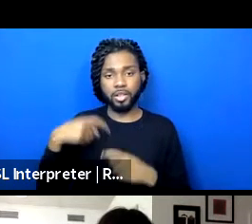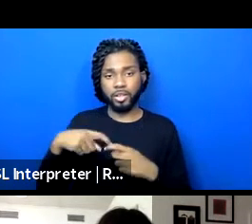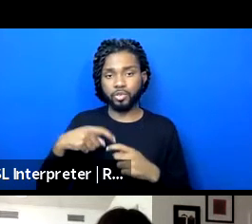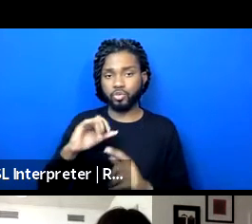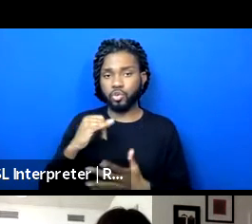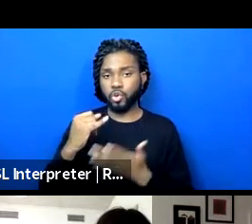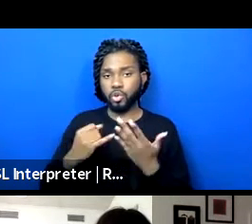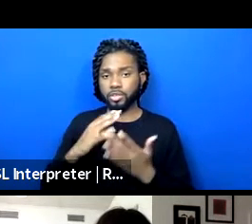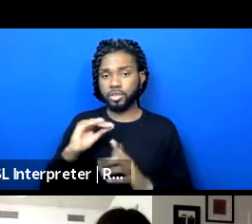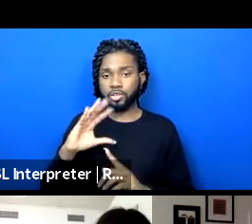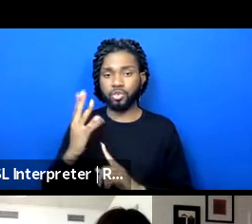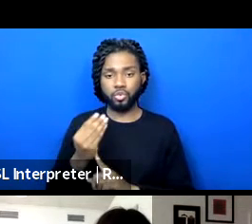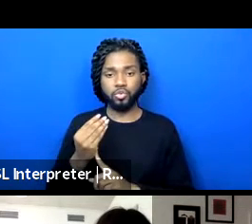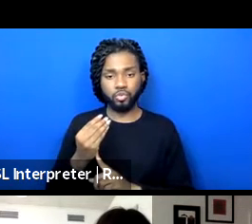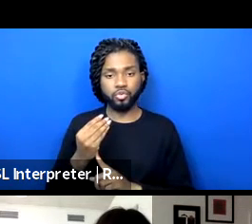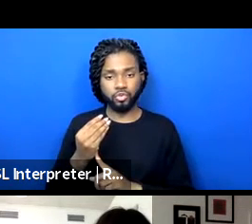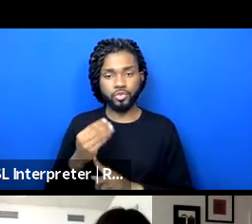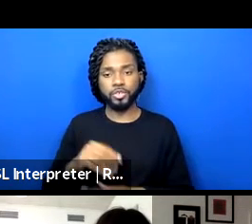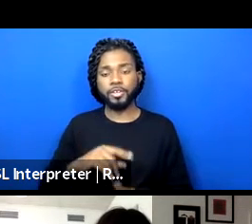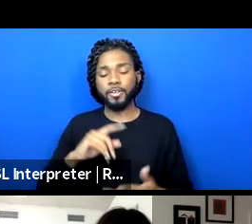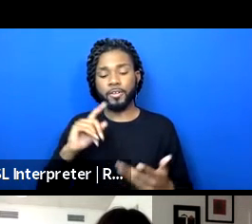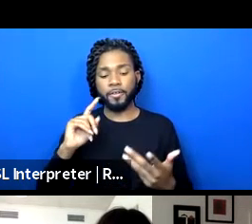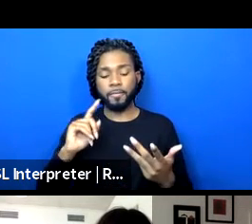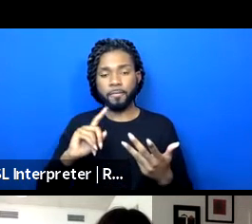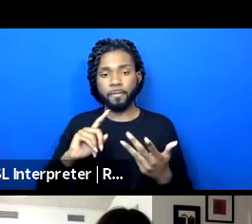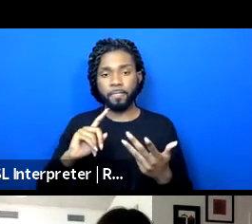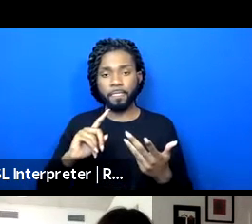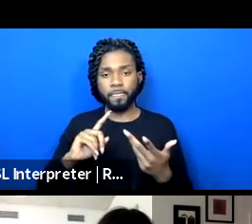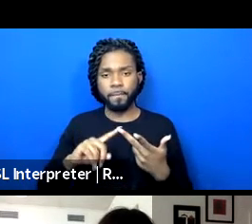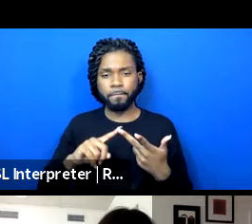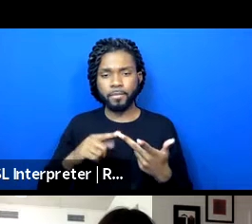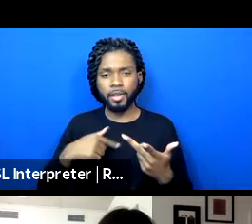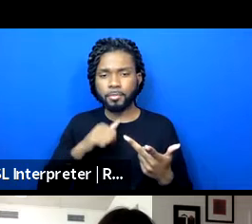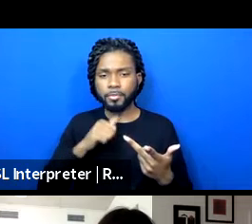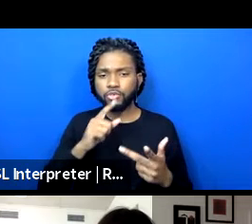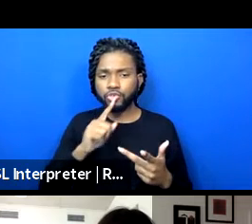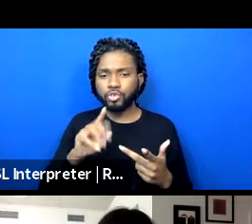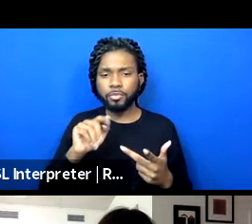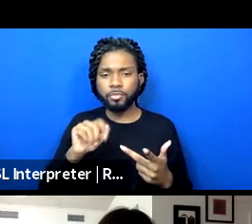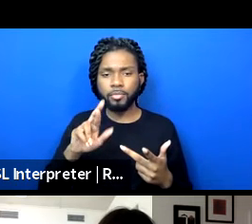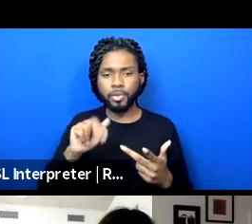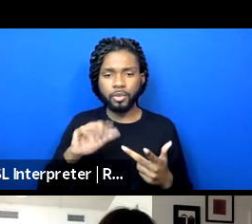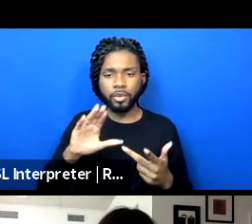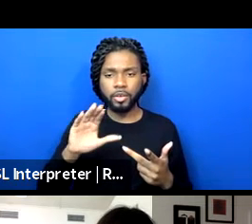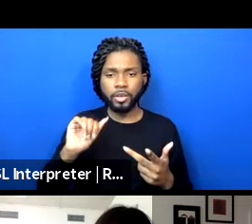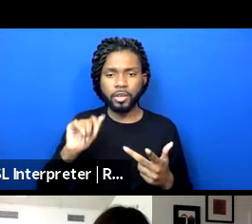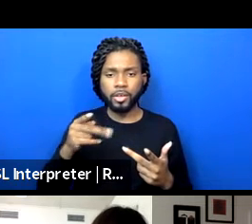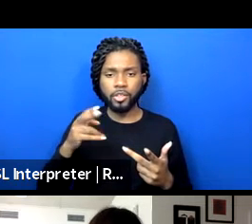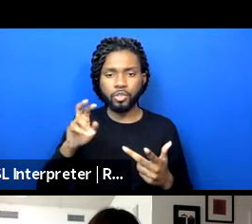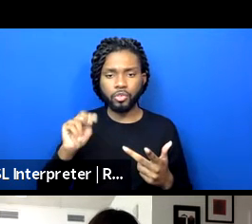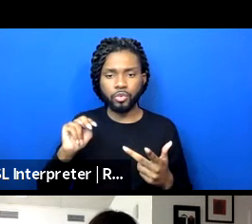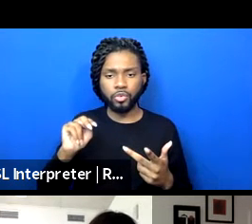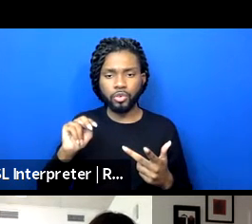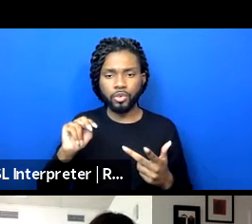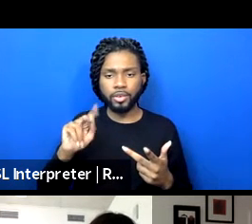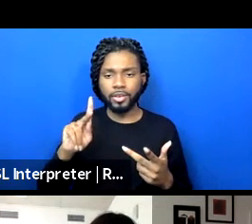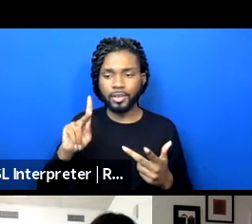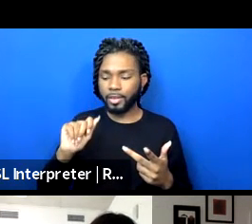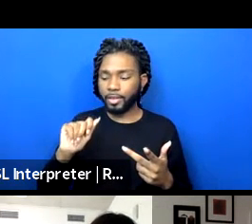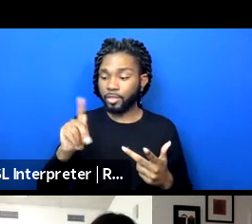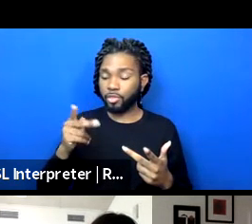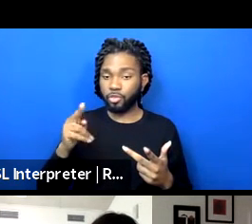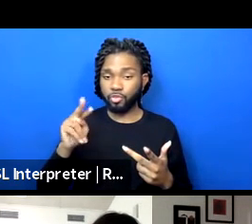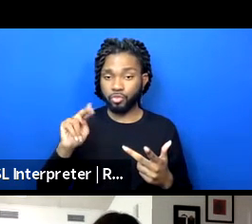Cultures, NALAC. Then I'm not sure if Mary Catherine Nagel has joined us. I hope she's here in the